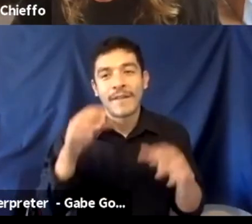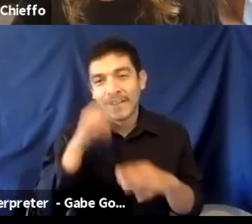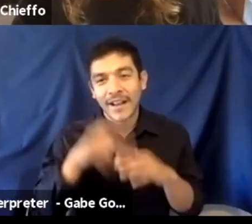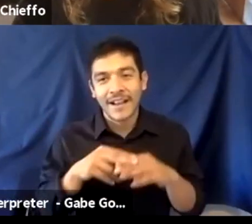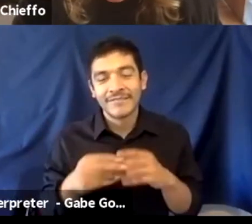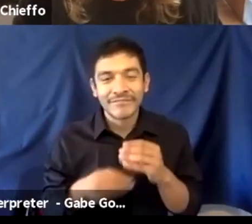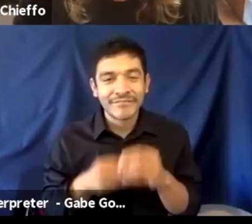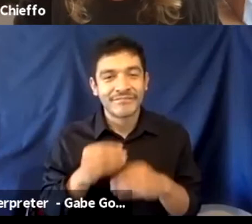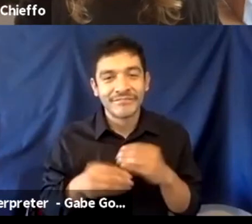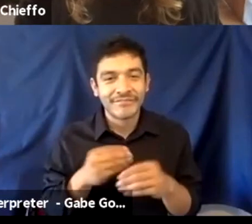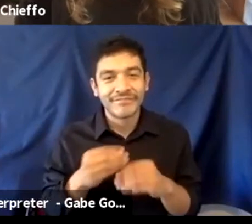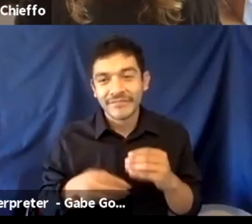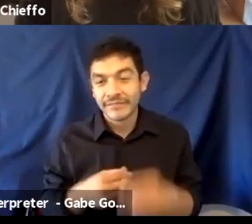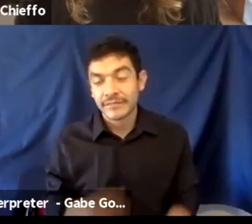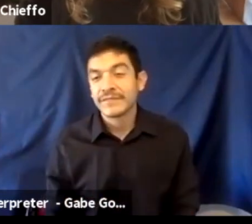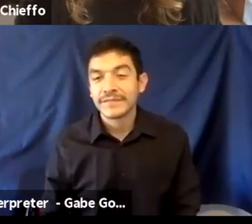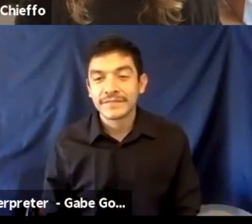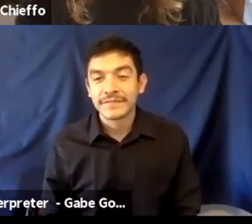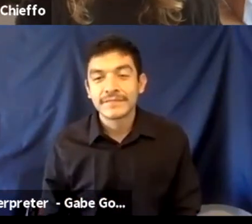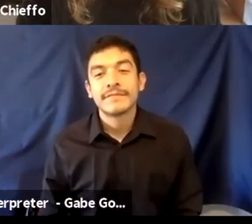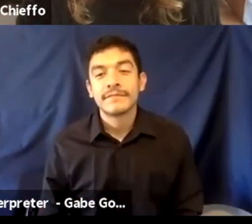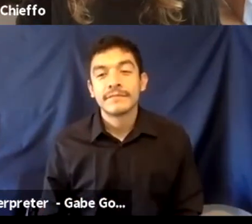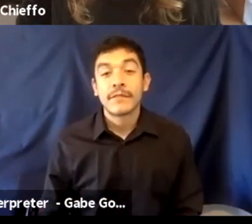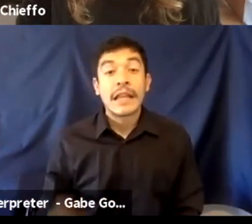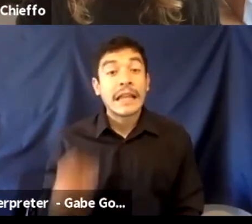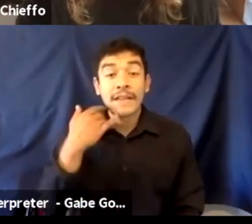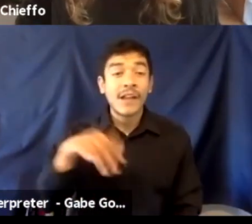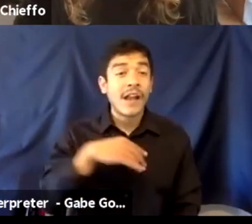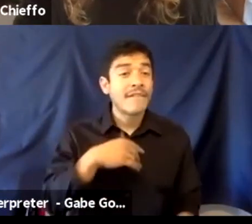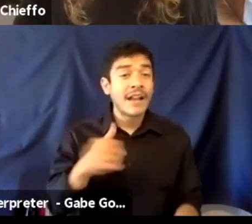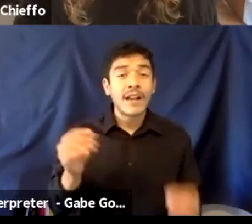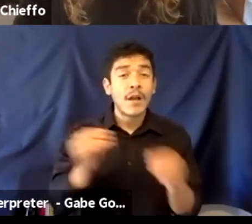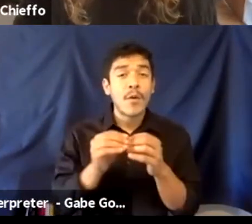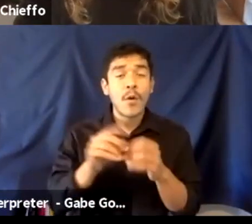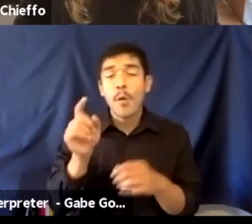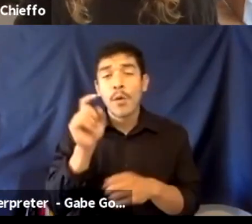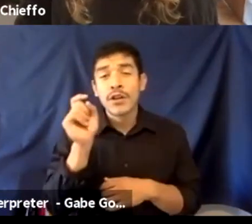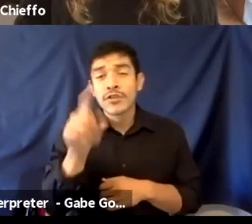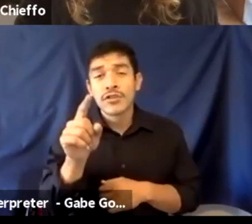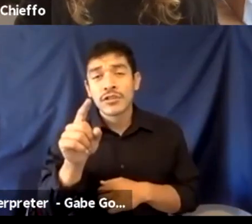I think, unless we've got some more folks who'd like to type in a